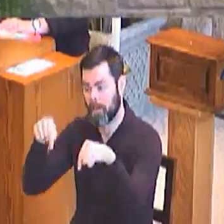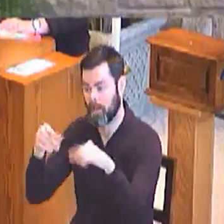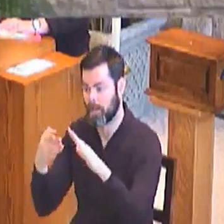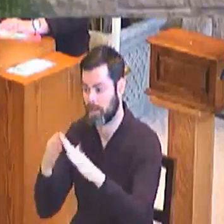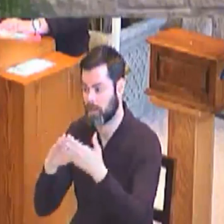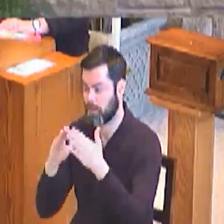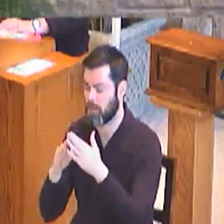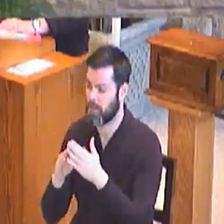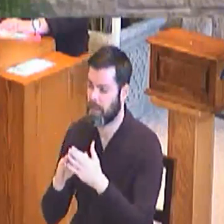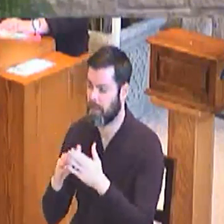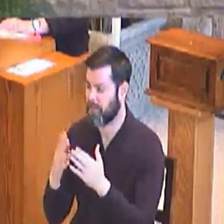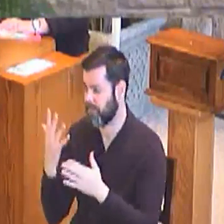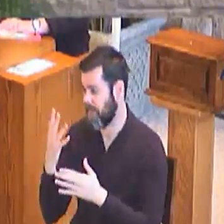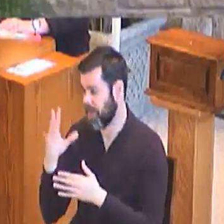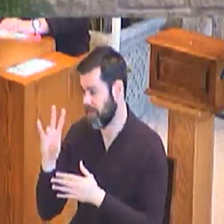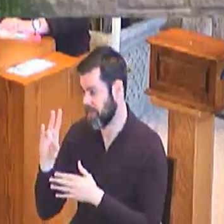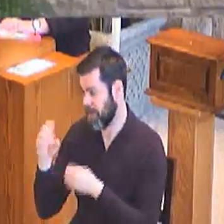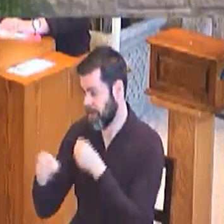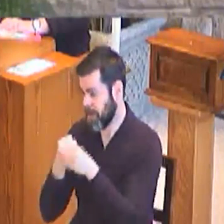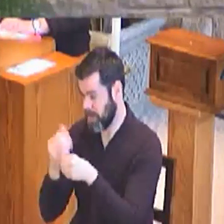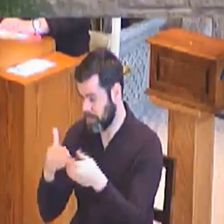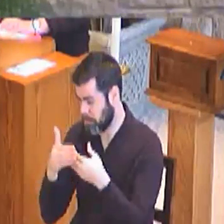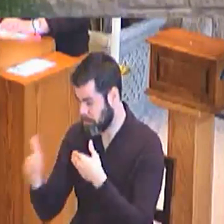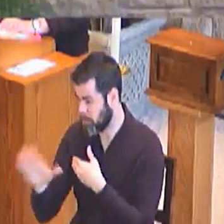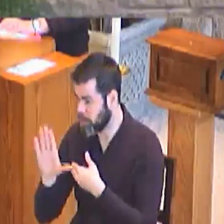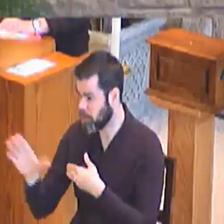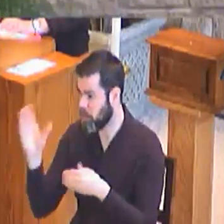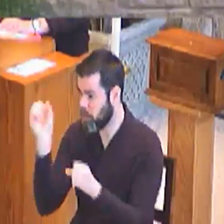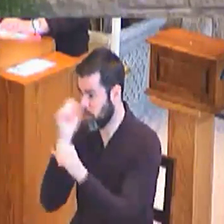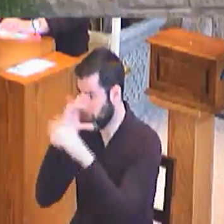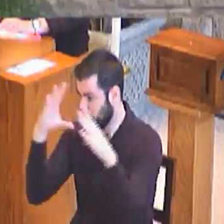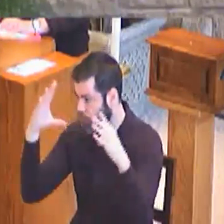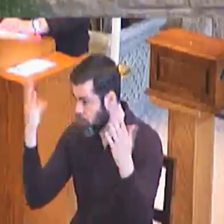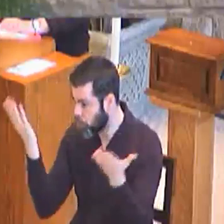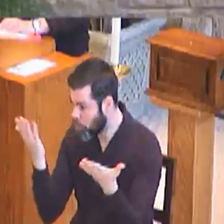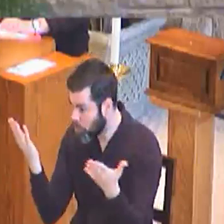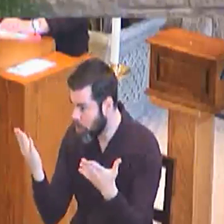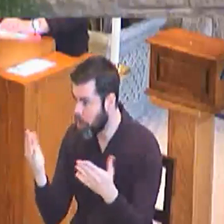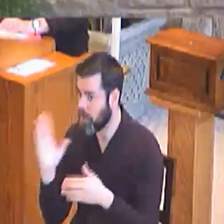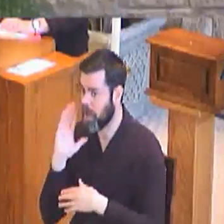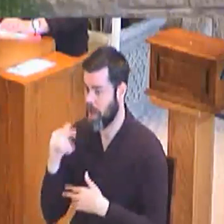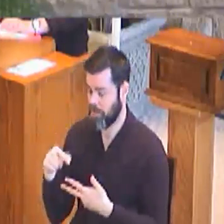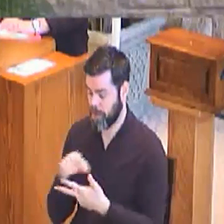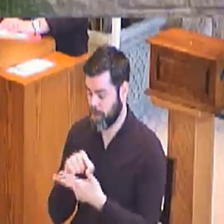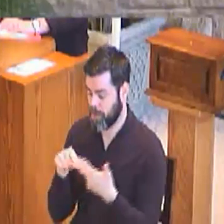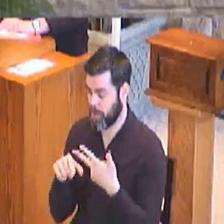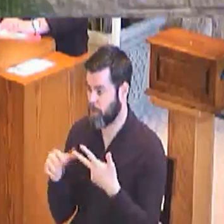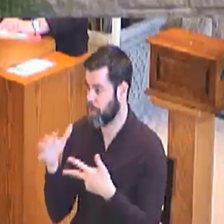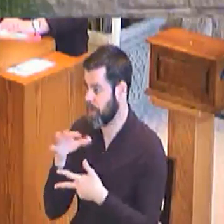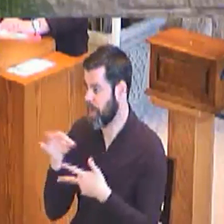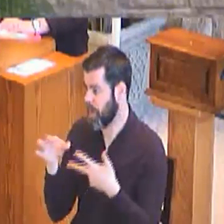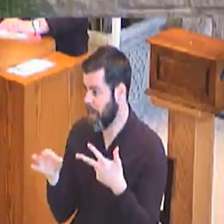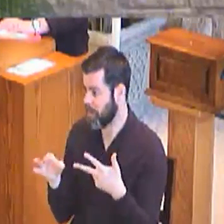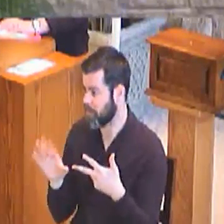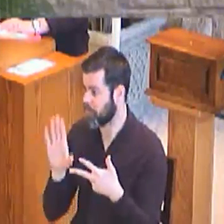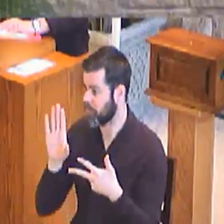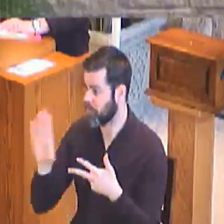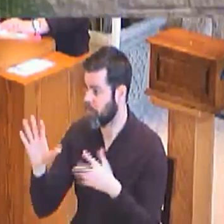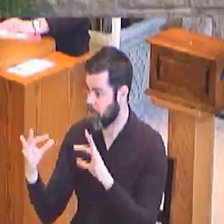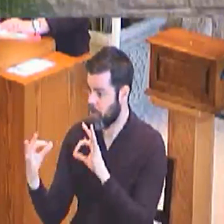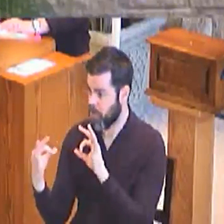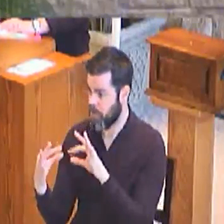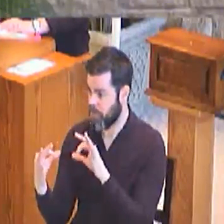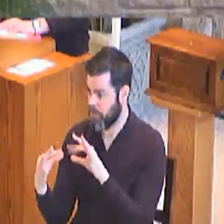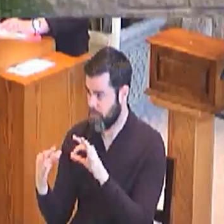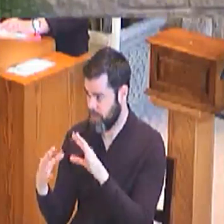next 5 to 7 years. We are excited to announce that there is going to be 3 different options for you to get your voice heard. There's